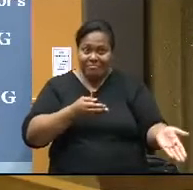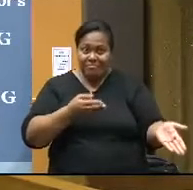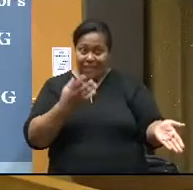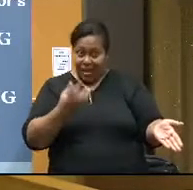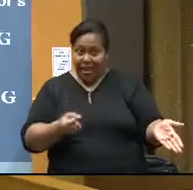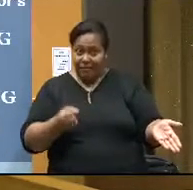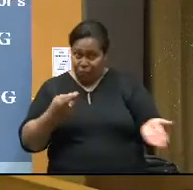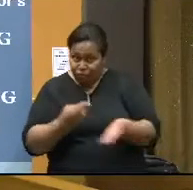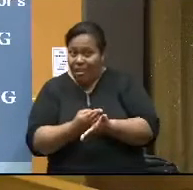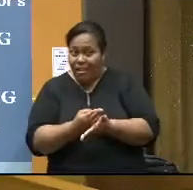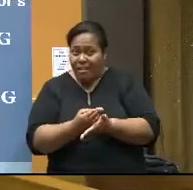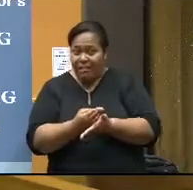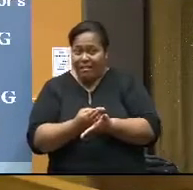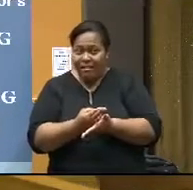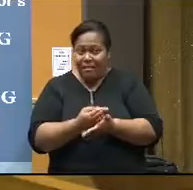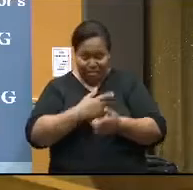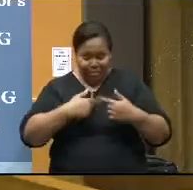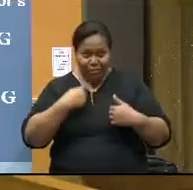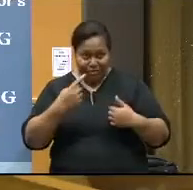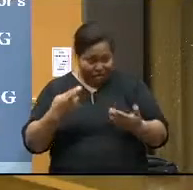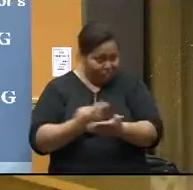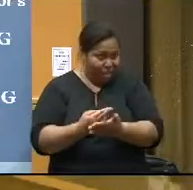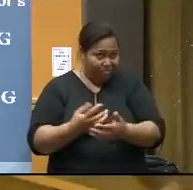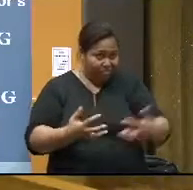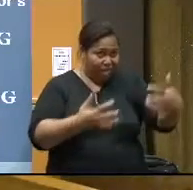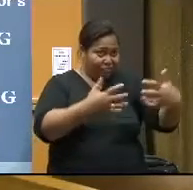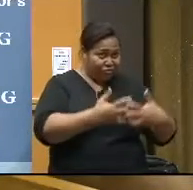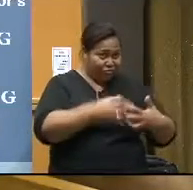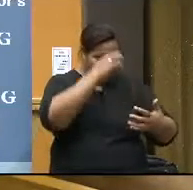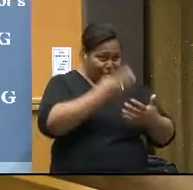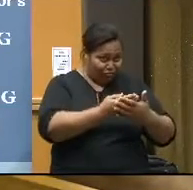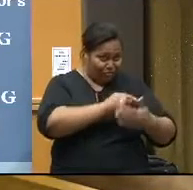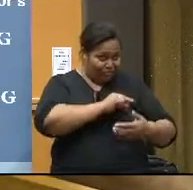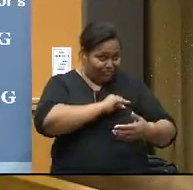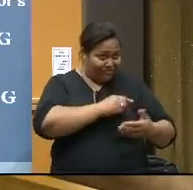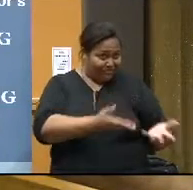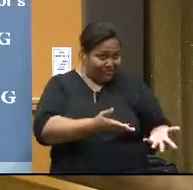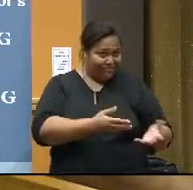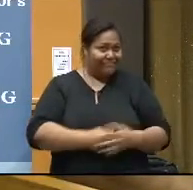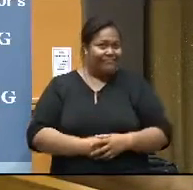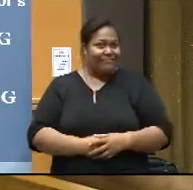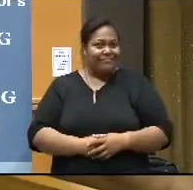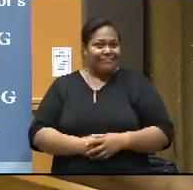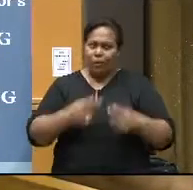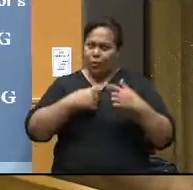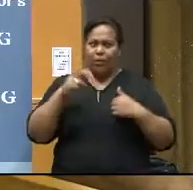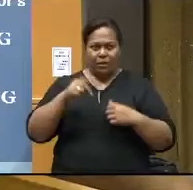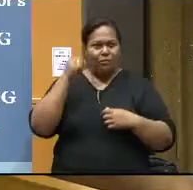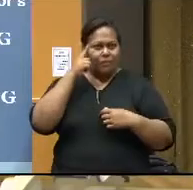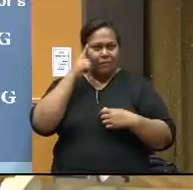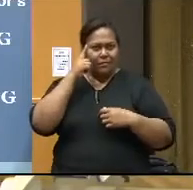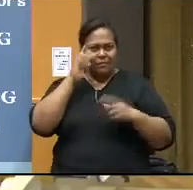is what they have? And I think this is the big challenge for us as an institution to think like that.